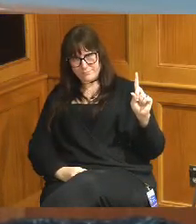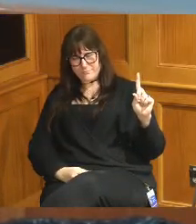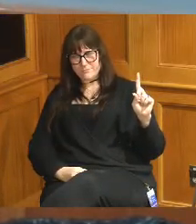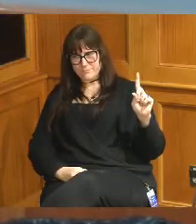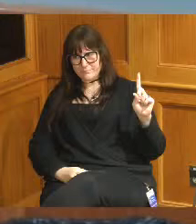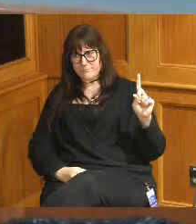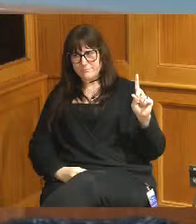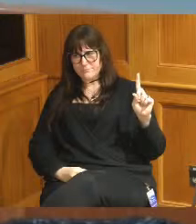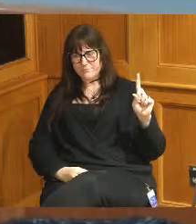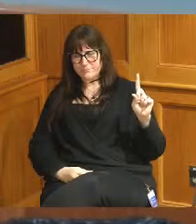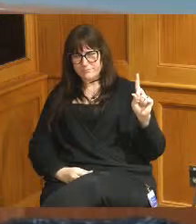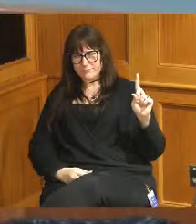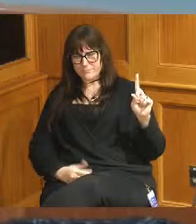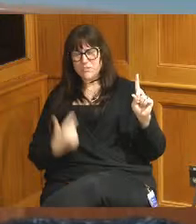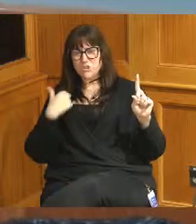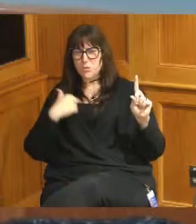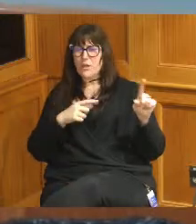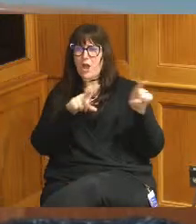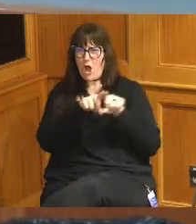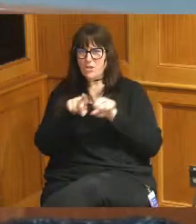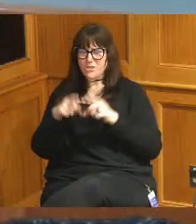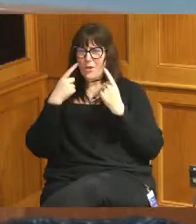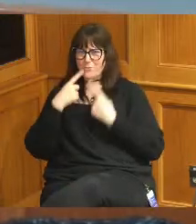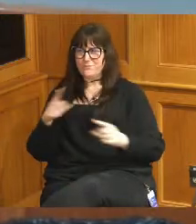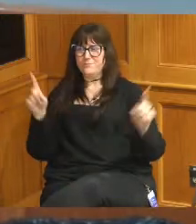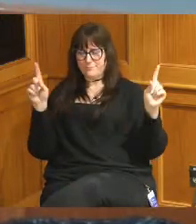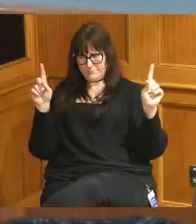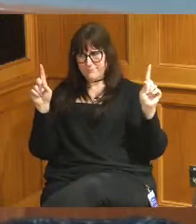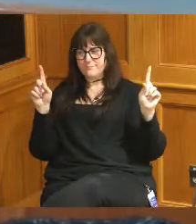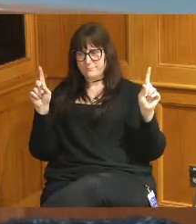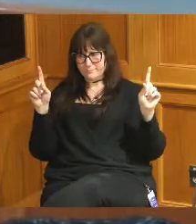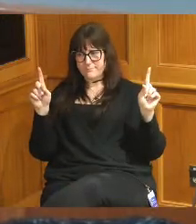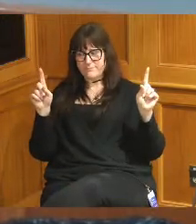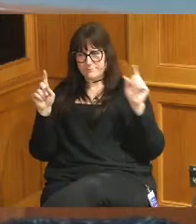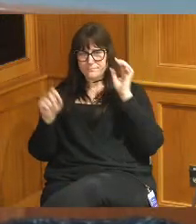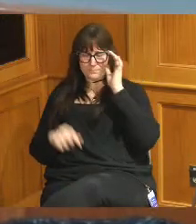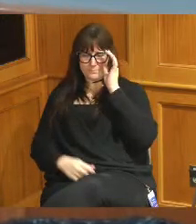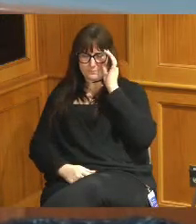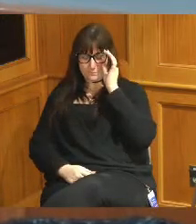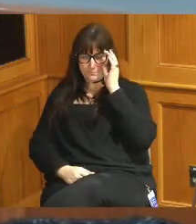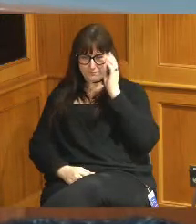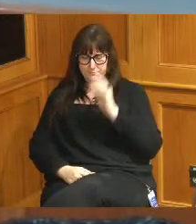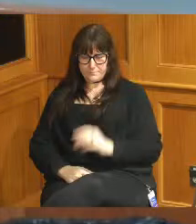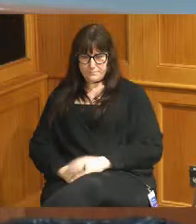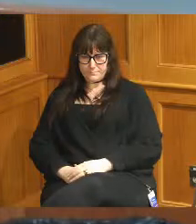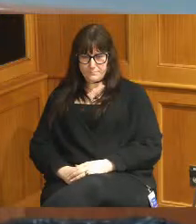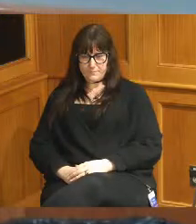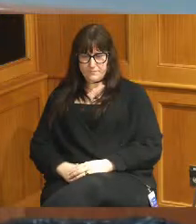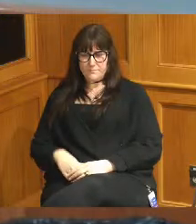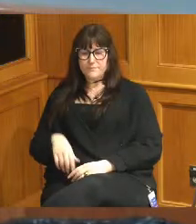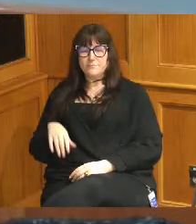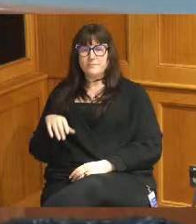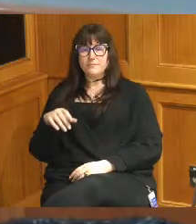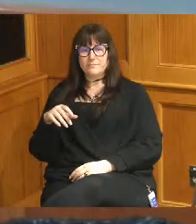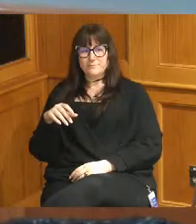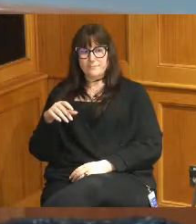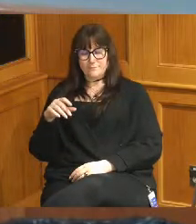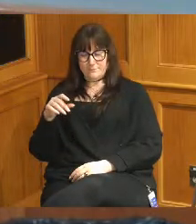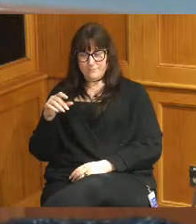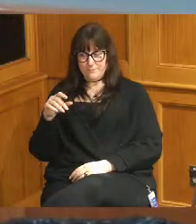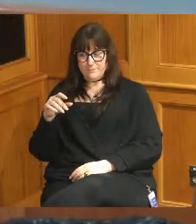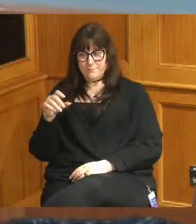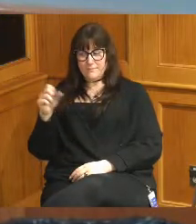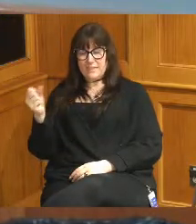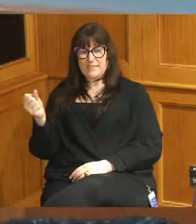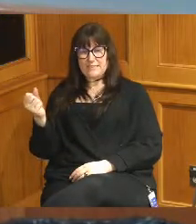County. Be it further proclaimed that the Board of County Commissioners of Hamilton County, Ohio, does hereby